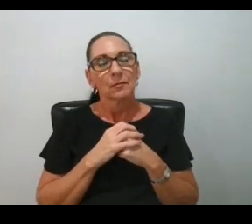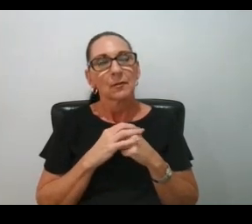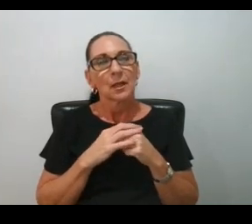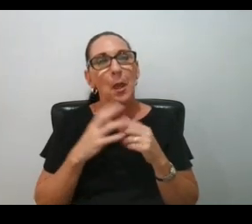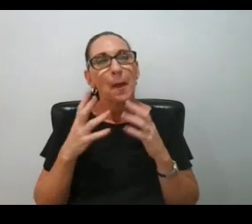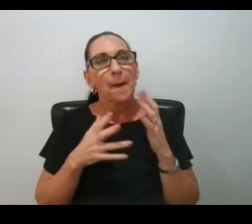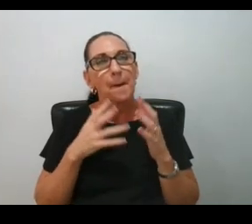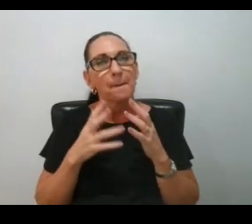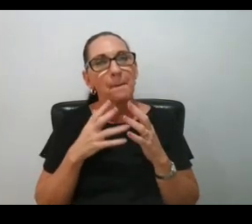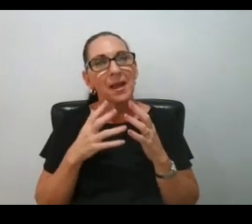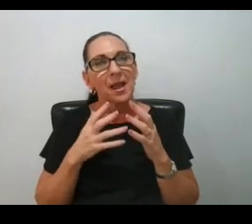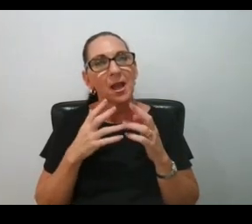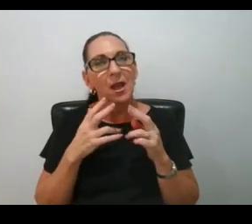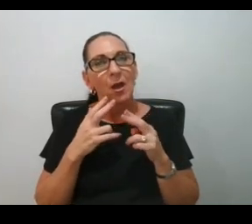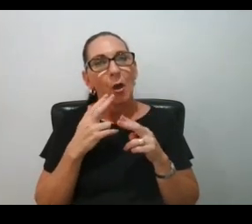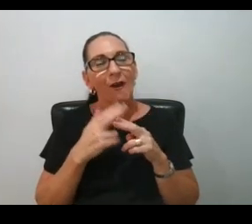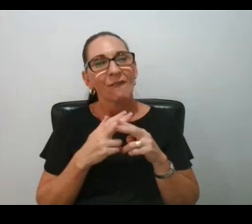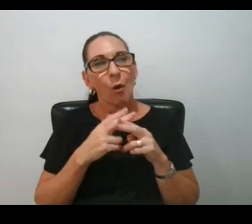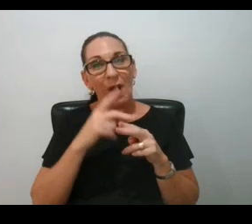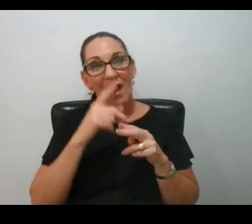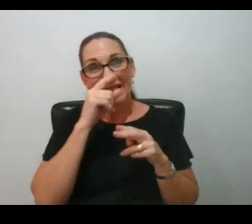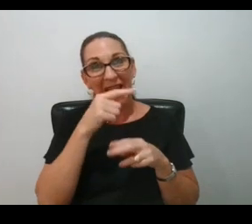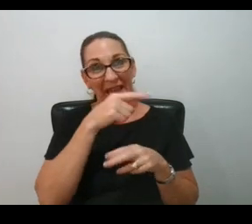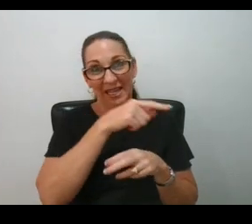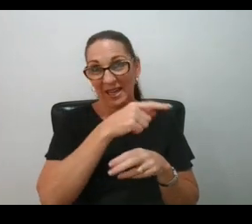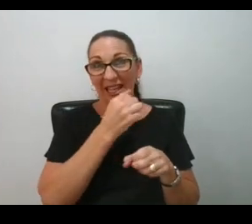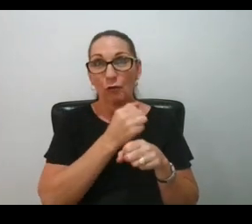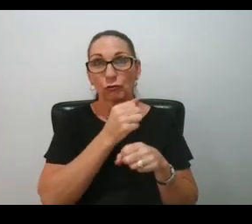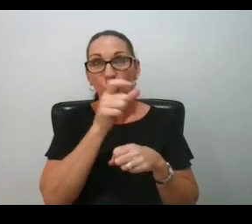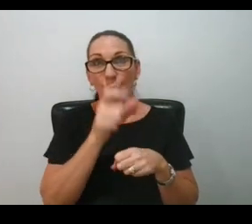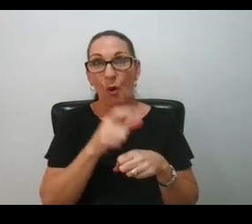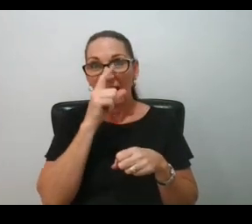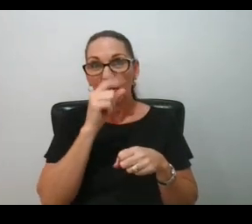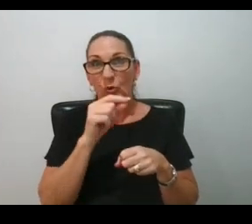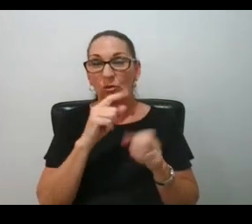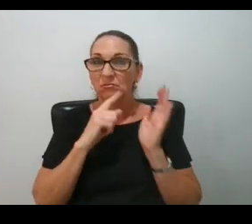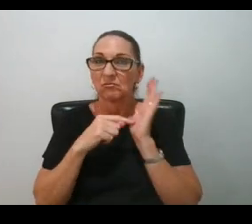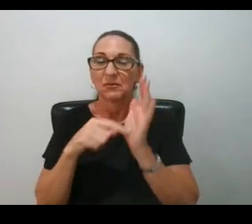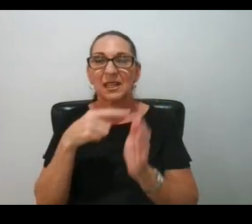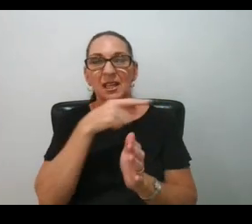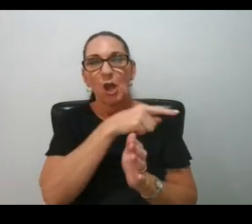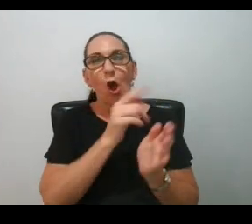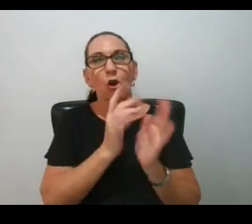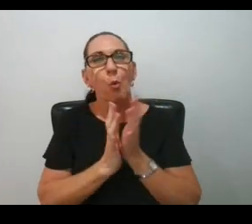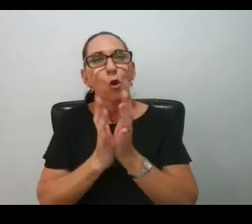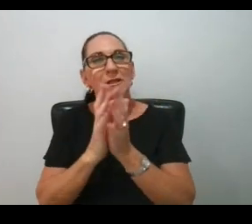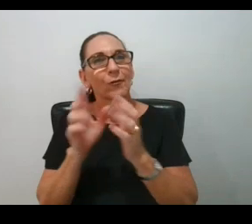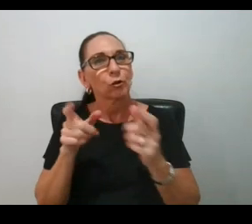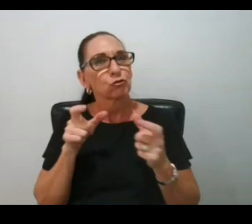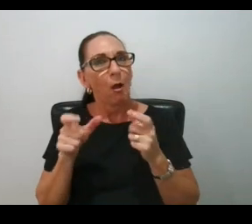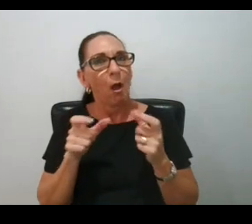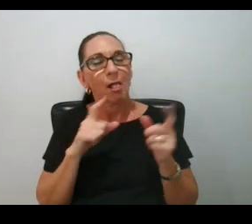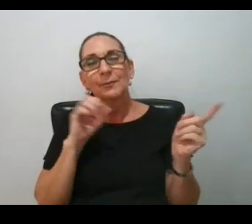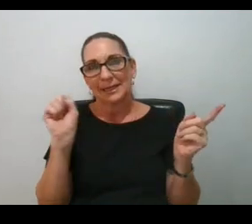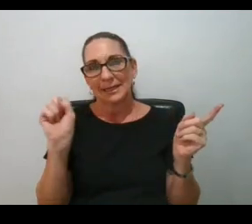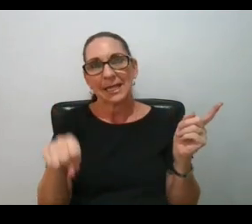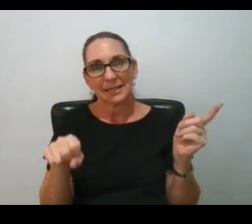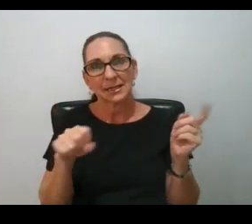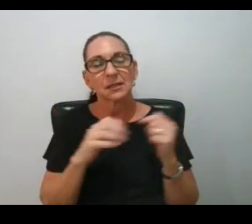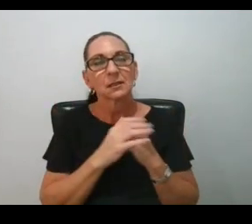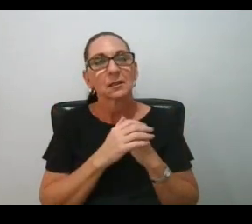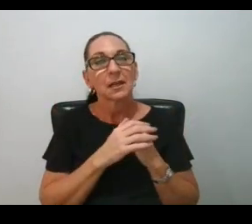in the case of coercive control? Yes, absolutely you can. And then the next question was, to argue that the